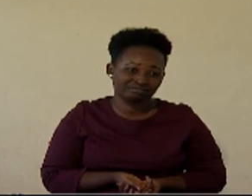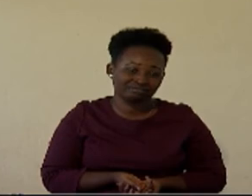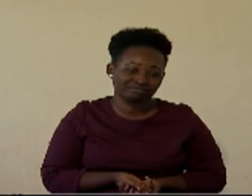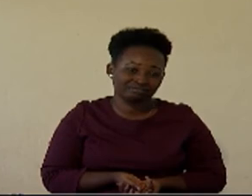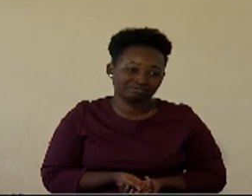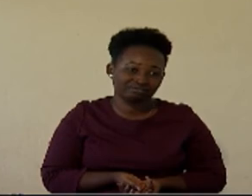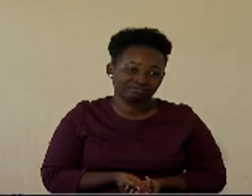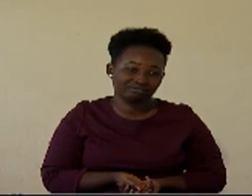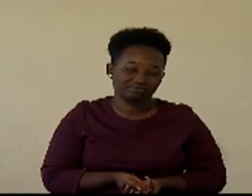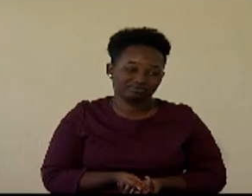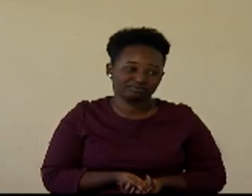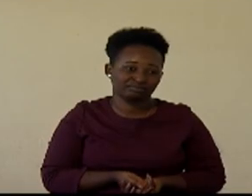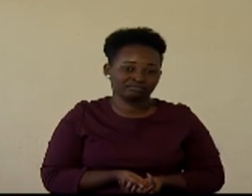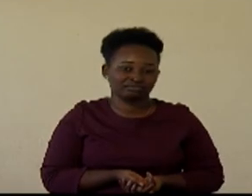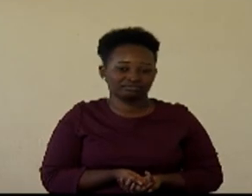so